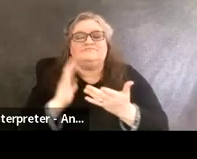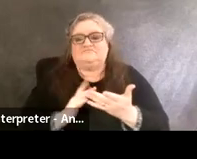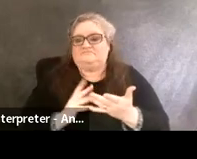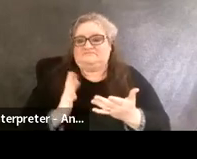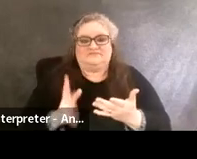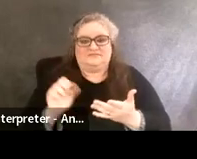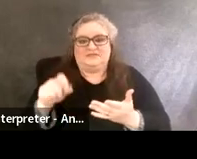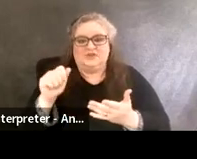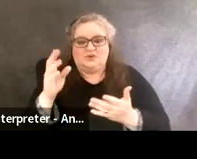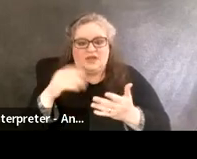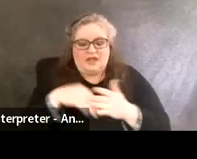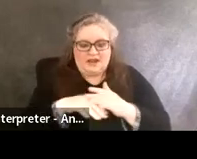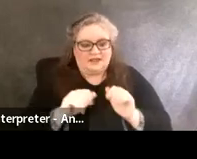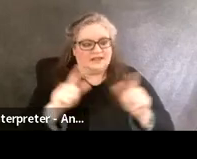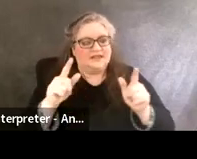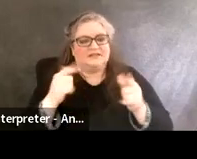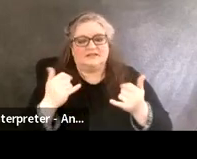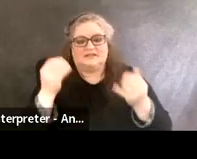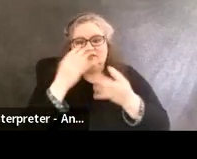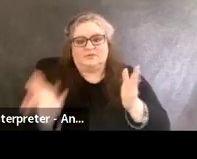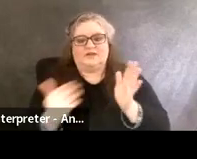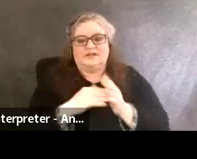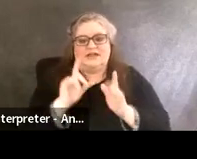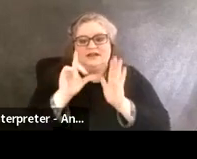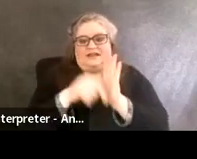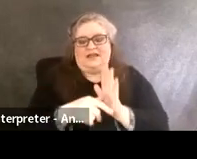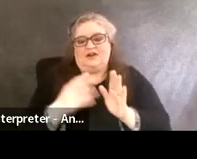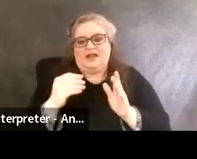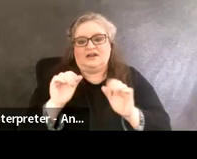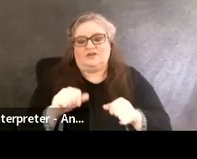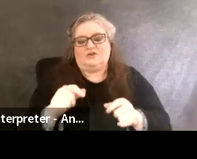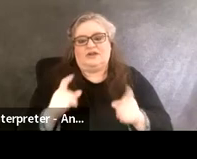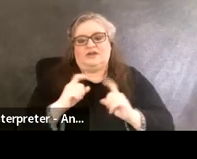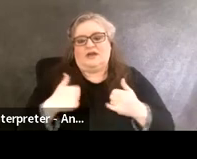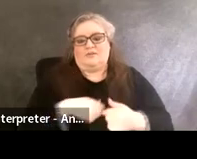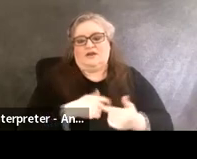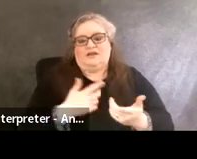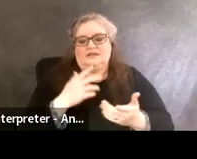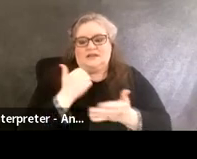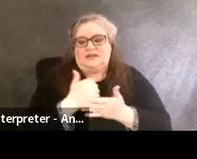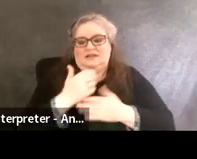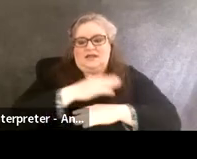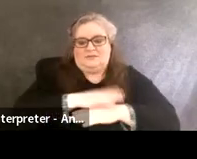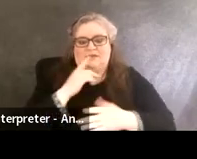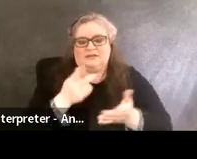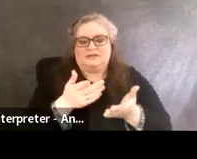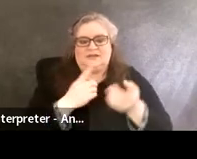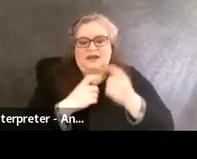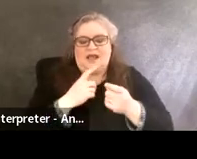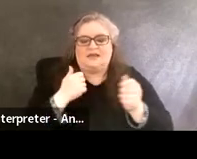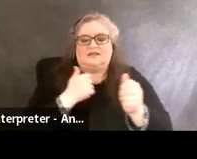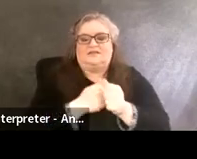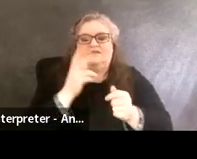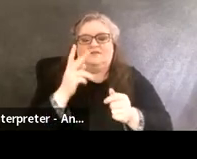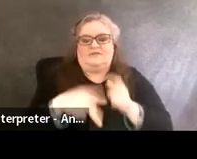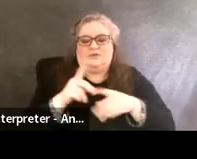able to access all this information at a later date. And as Megan said, you can always come to us at the help desk and ask follow-up questions as